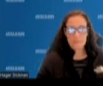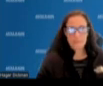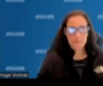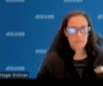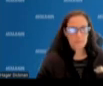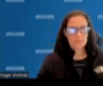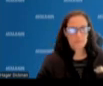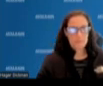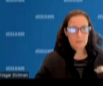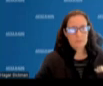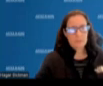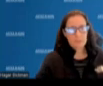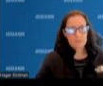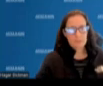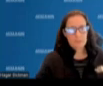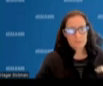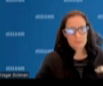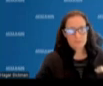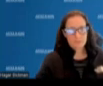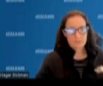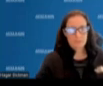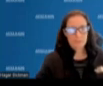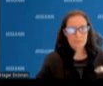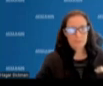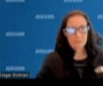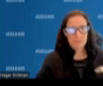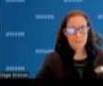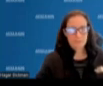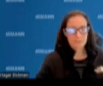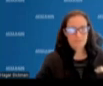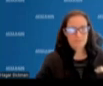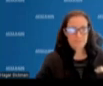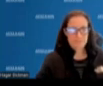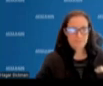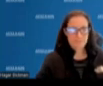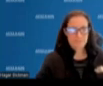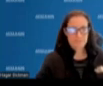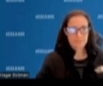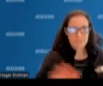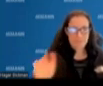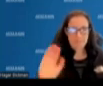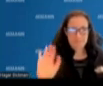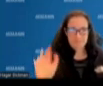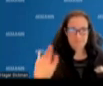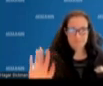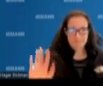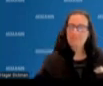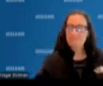supportive. And with that, we're going to close the webinar. Thanks, everybody.